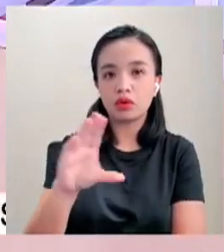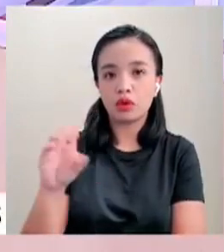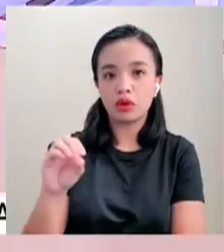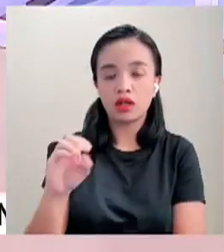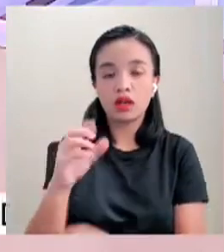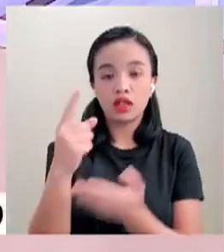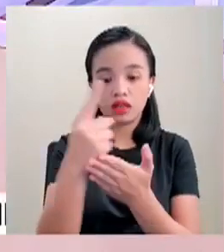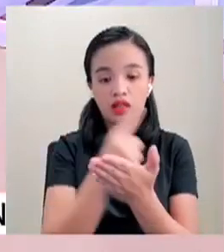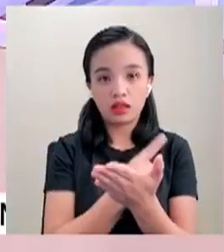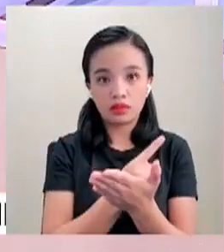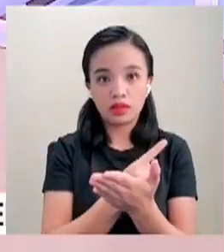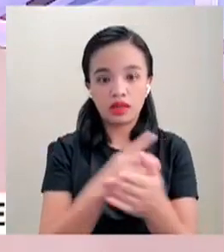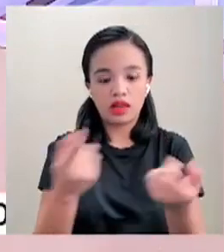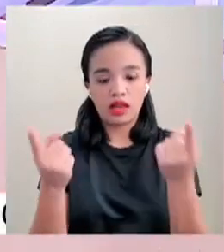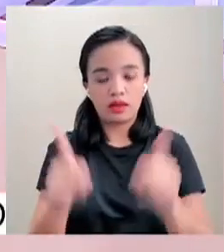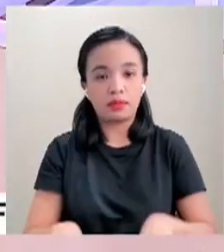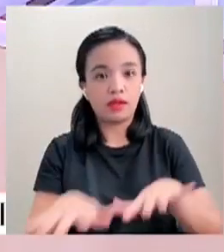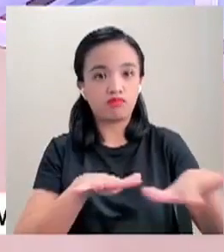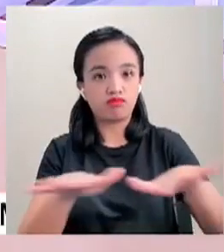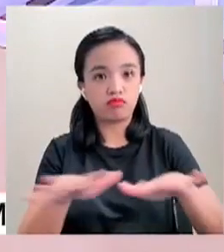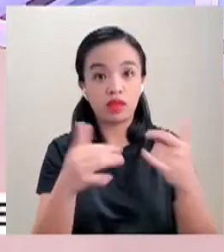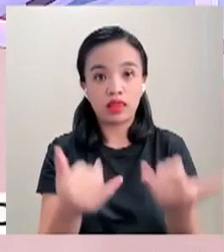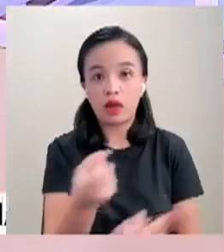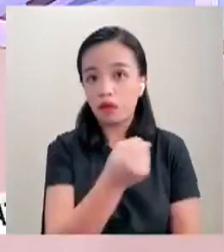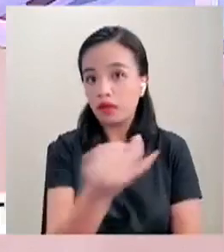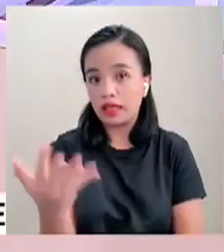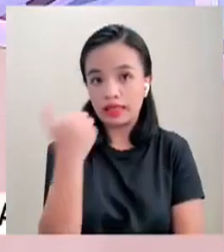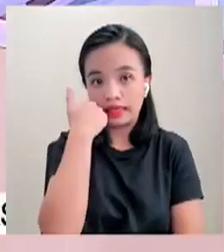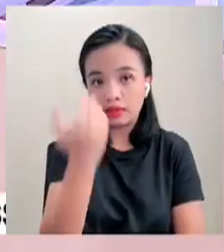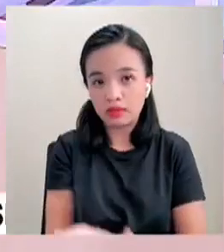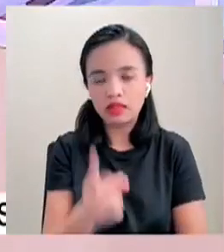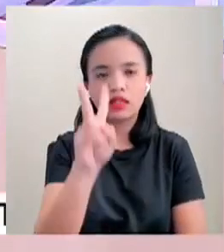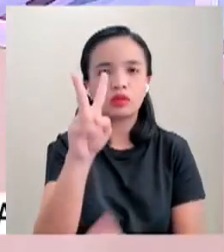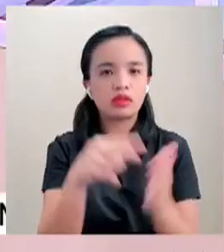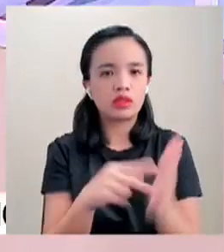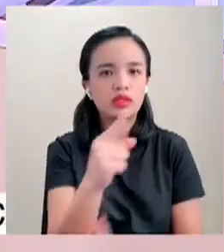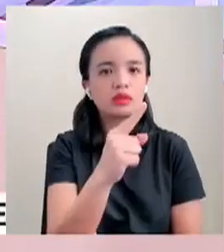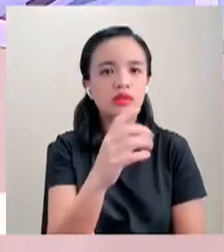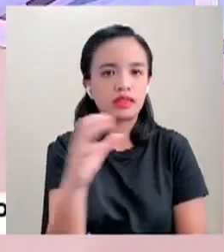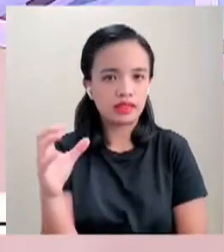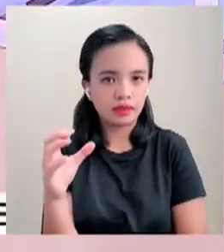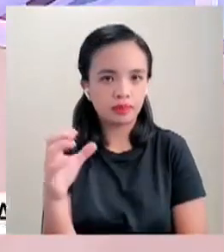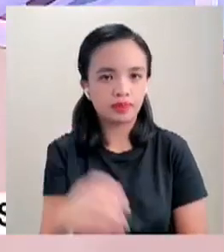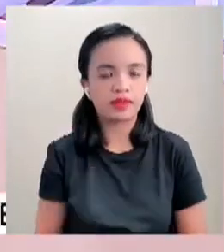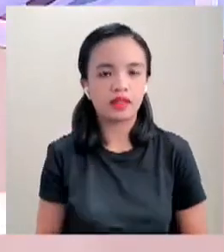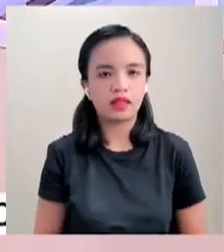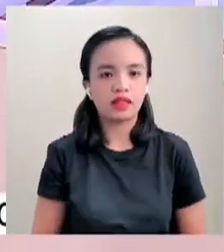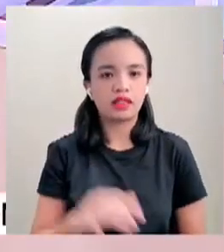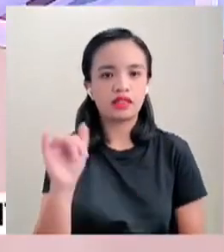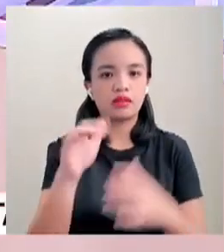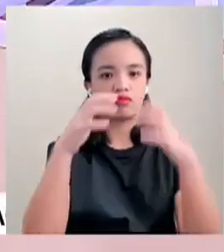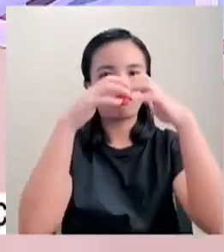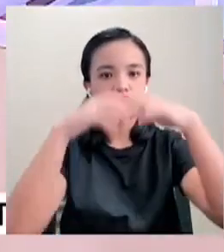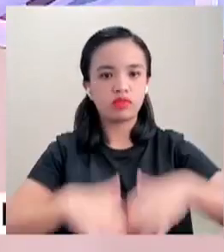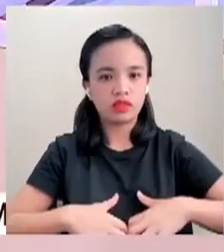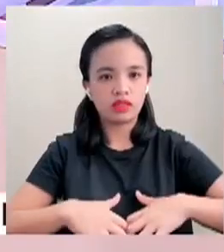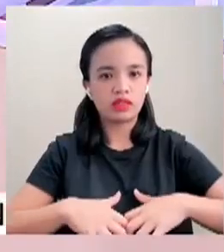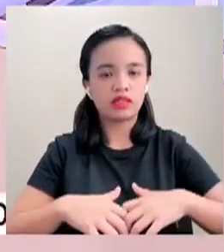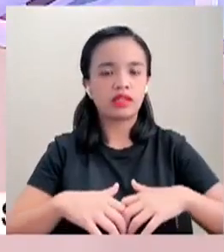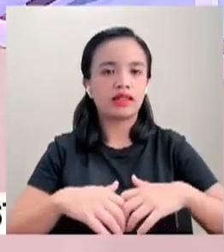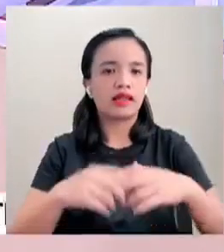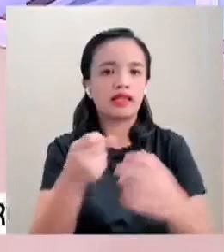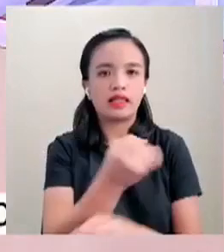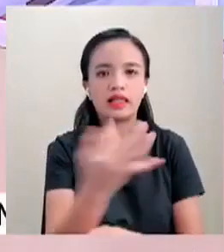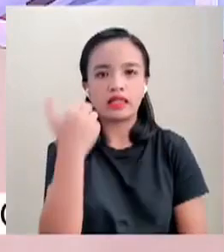now climbed to over 2,100, but the extent of the damage and casualties remain unclear as